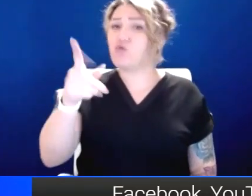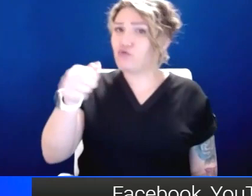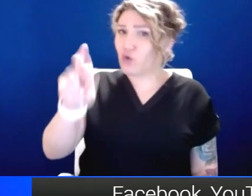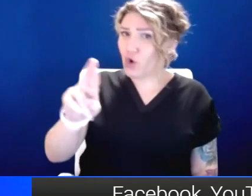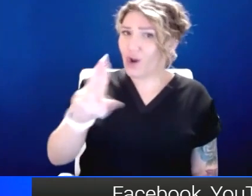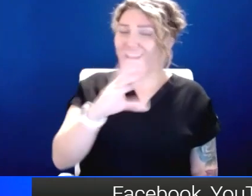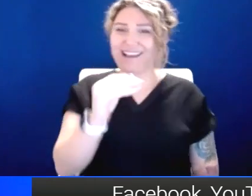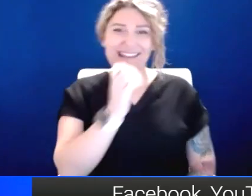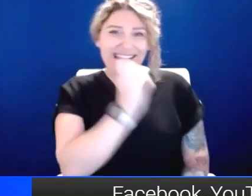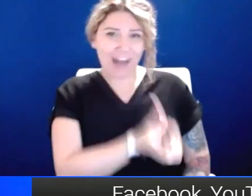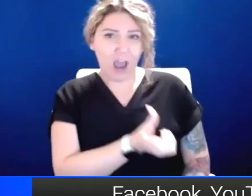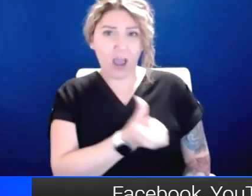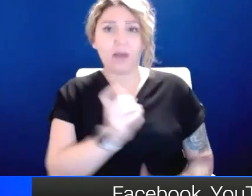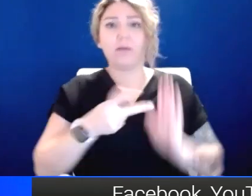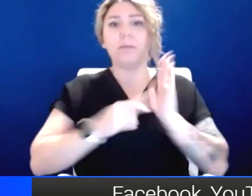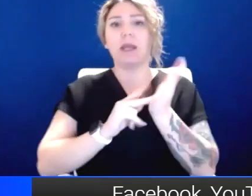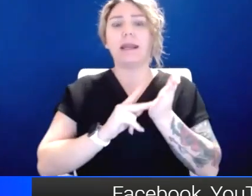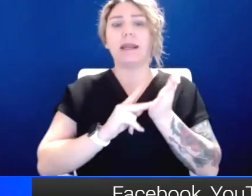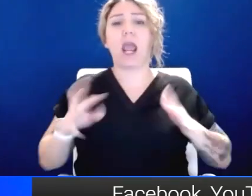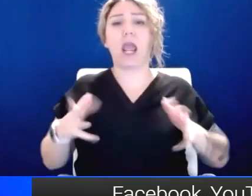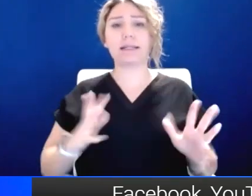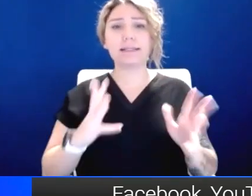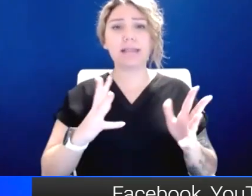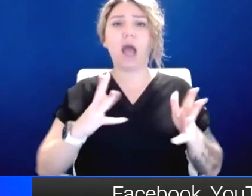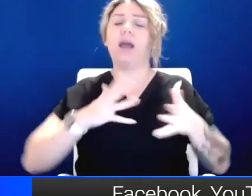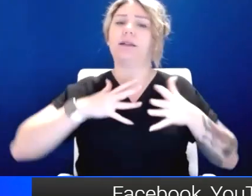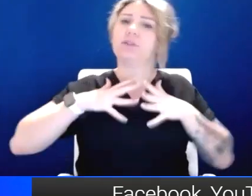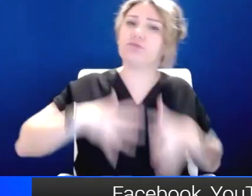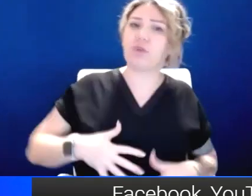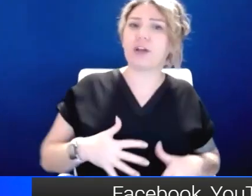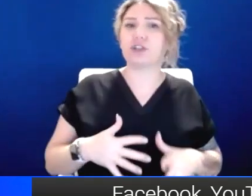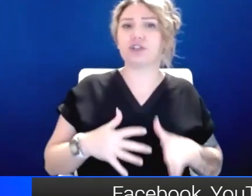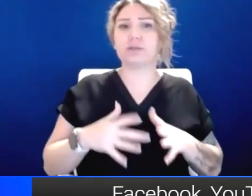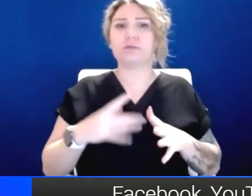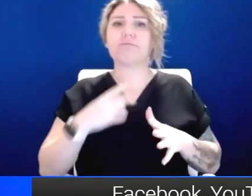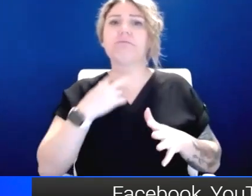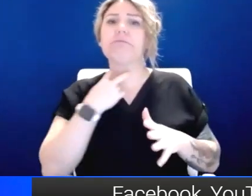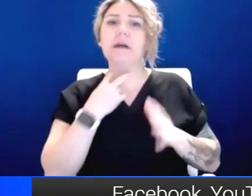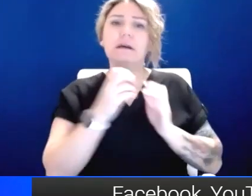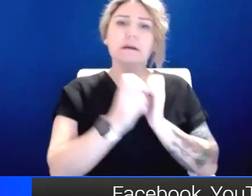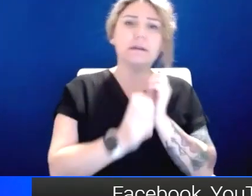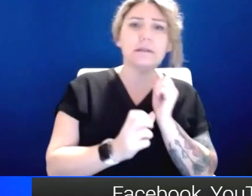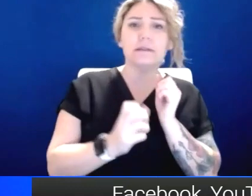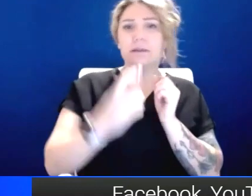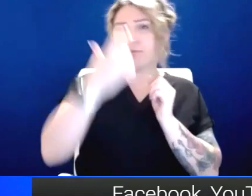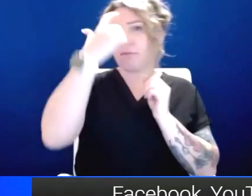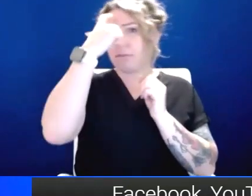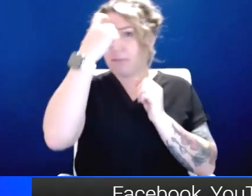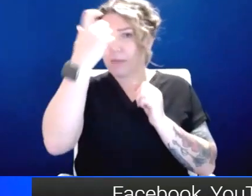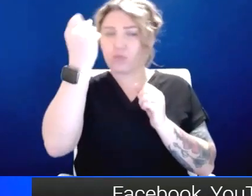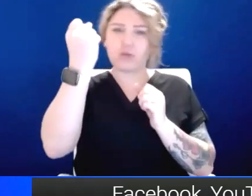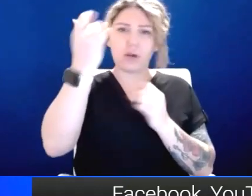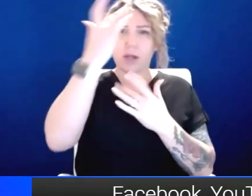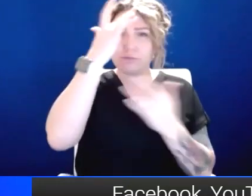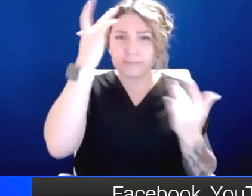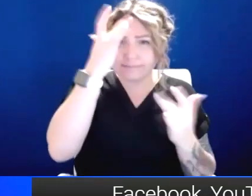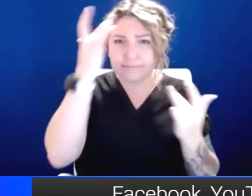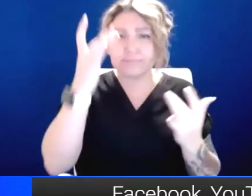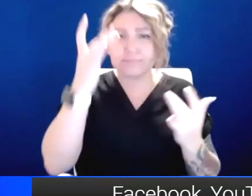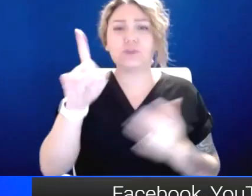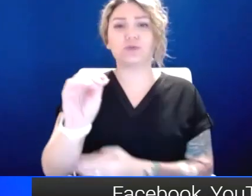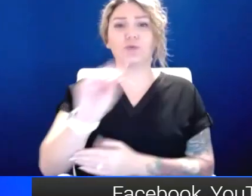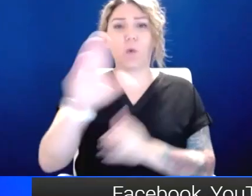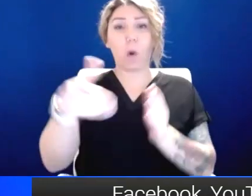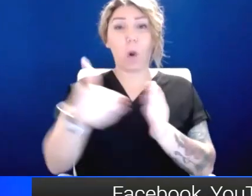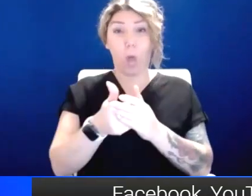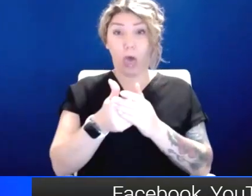include anxiety, depression, constipation, memory disorders. So all those together make up the syndrome